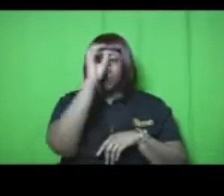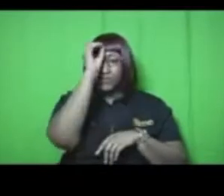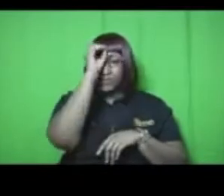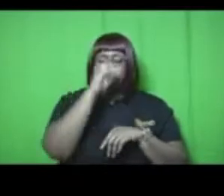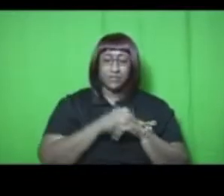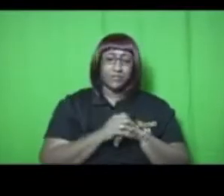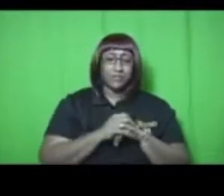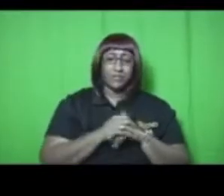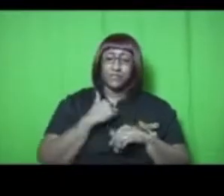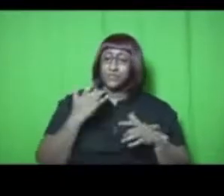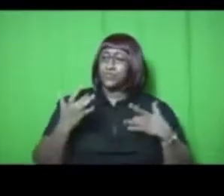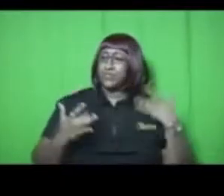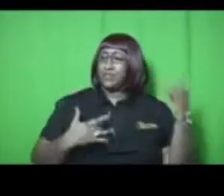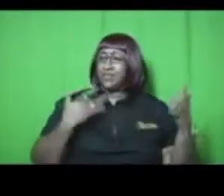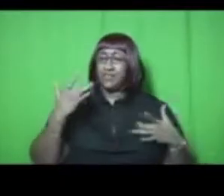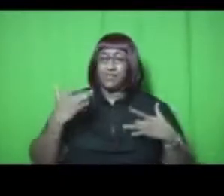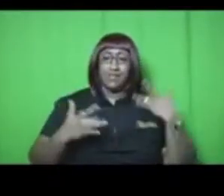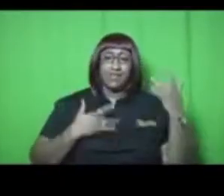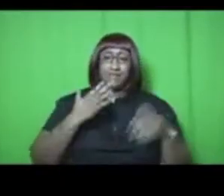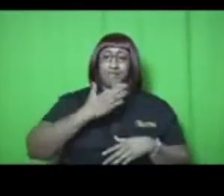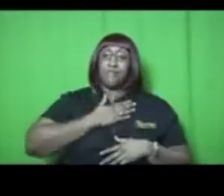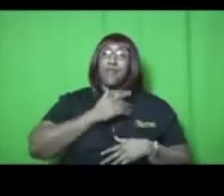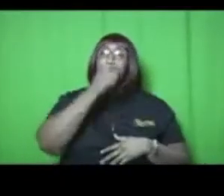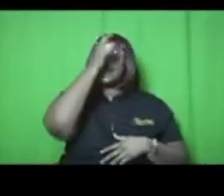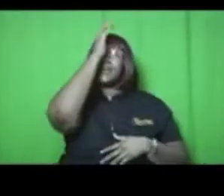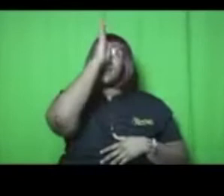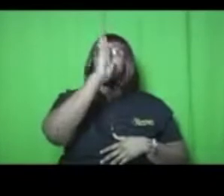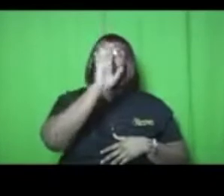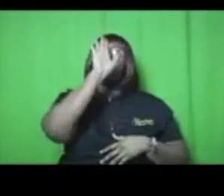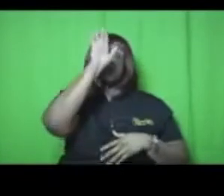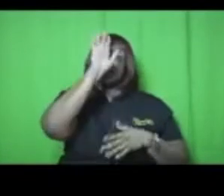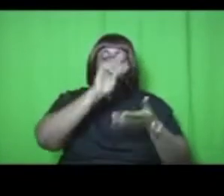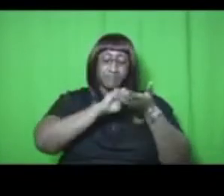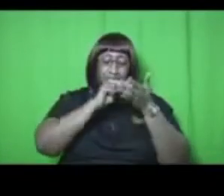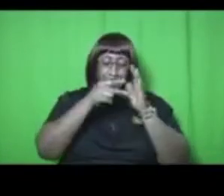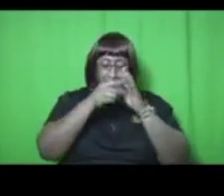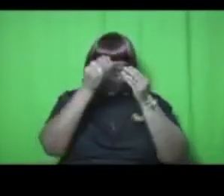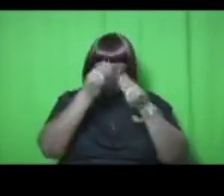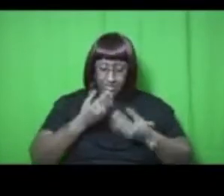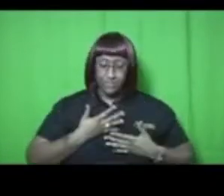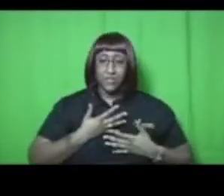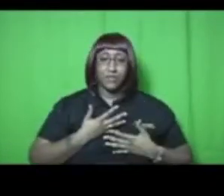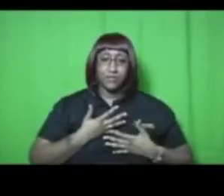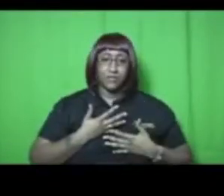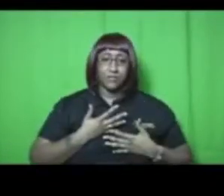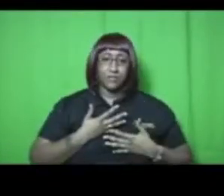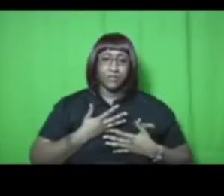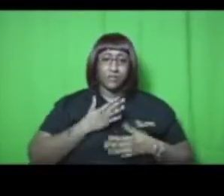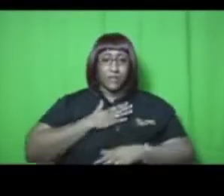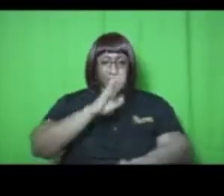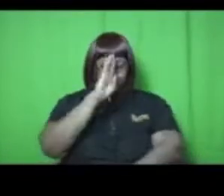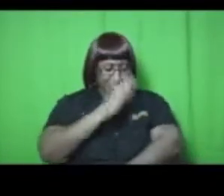I'm so glad that I was defined by my Creator. I am the son of the Most High